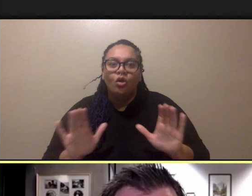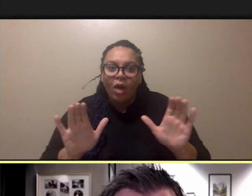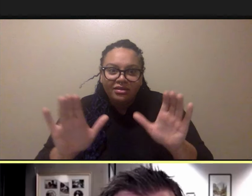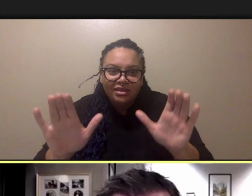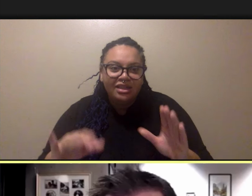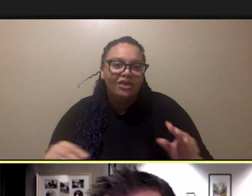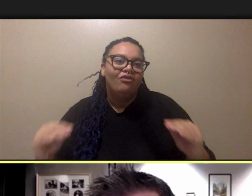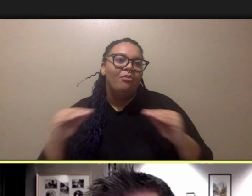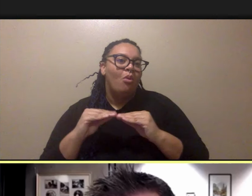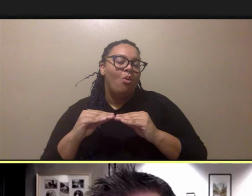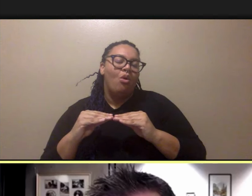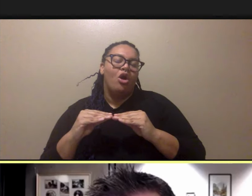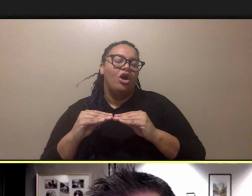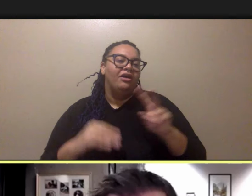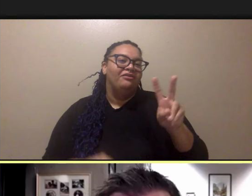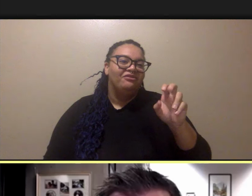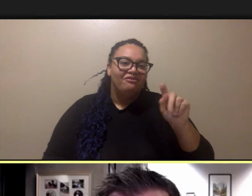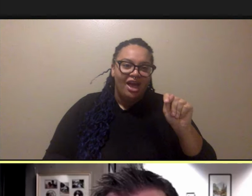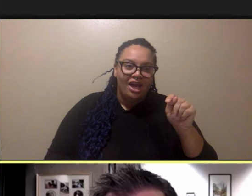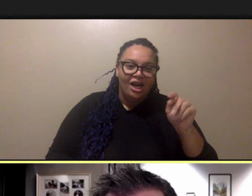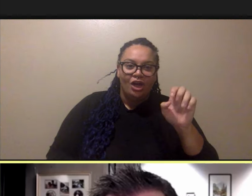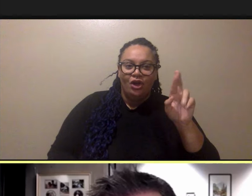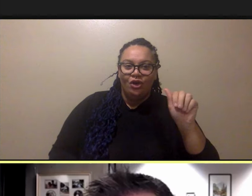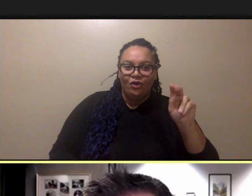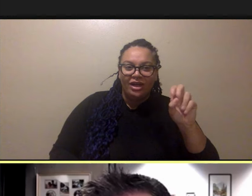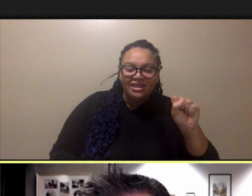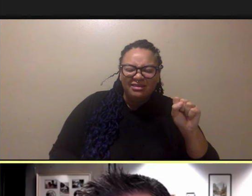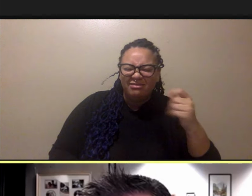the Irish Wars, in particular, the Wars of Irish Conquest.